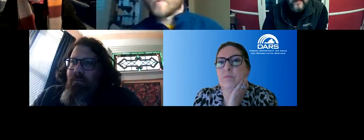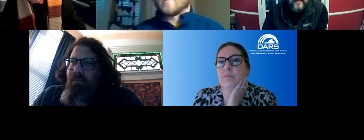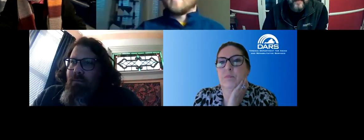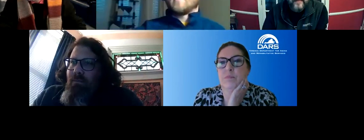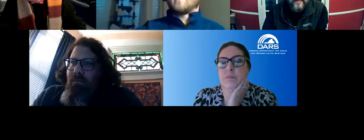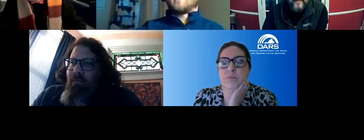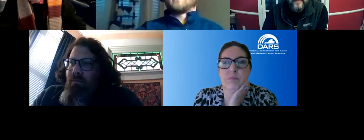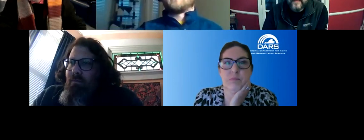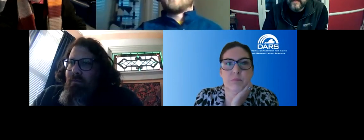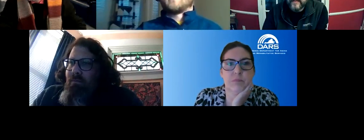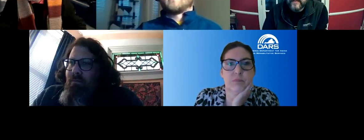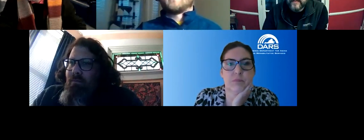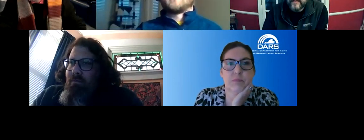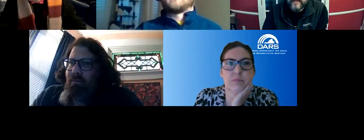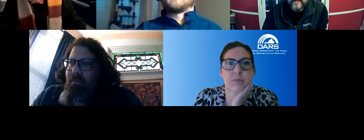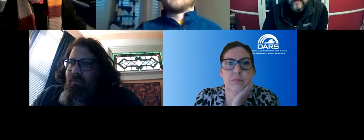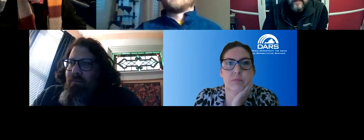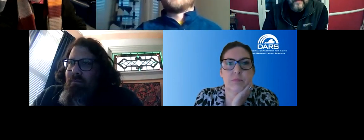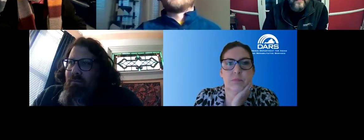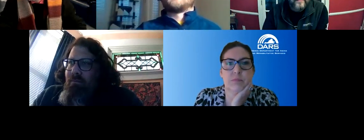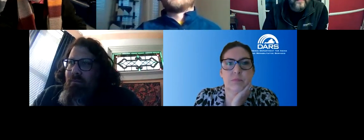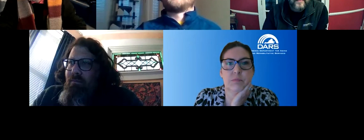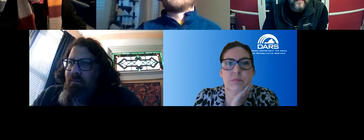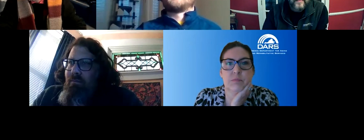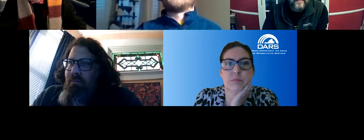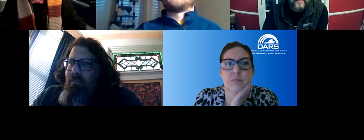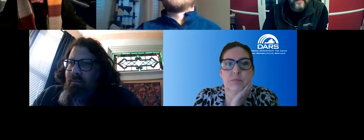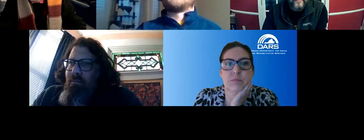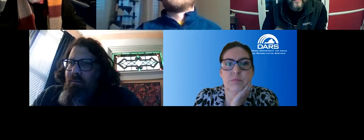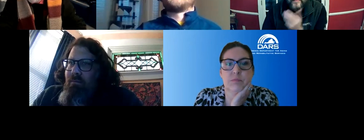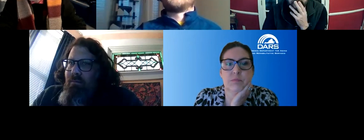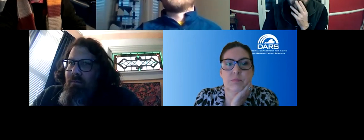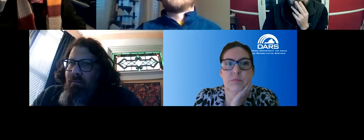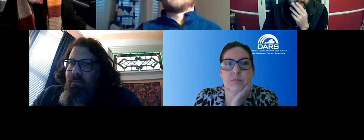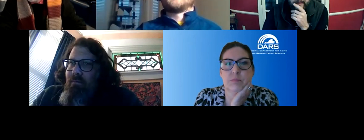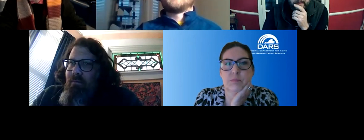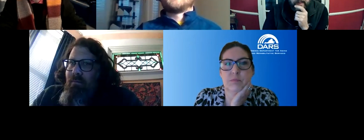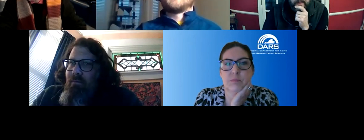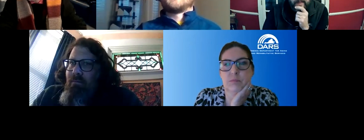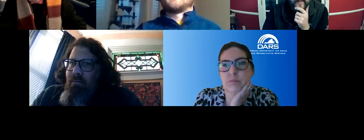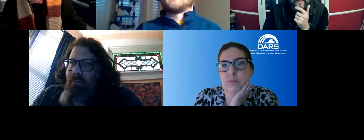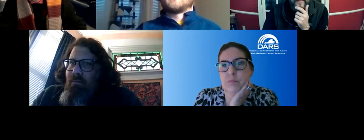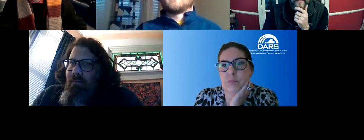thanks for connecting with Rick Sizemore also. You'll enjoy engaging with him.